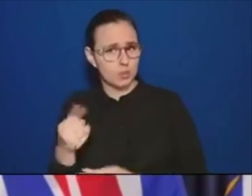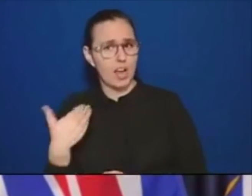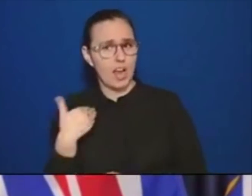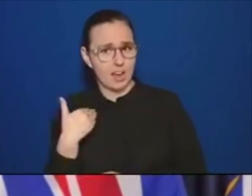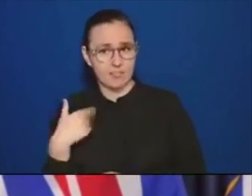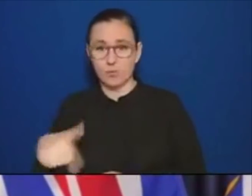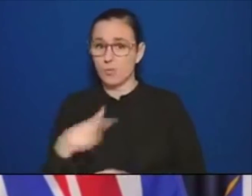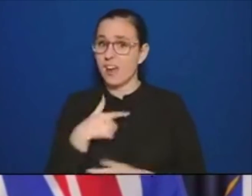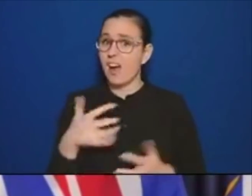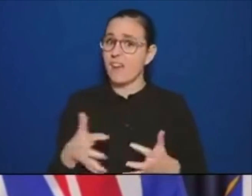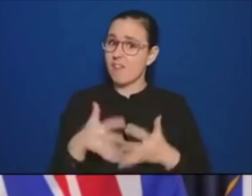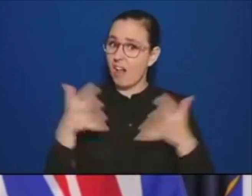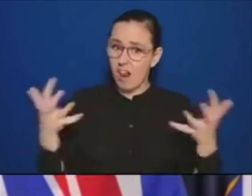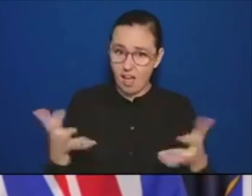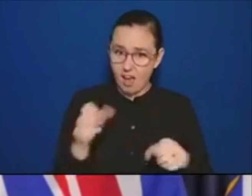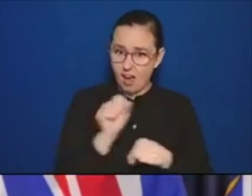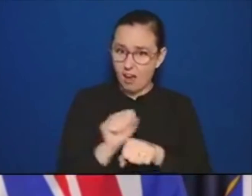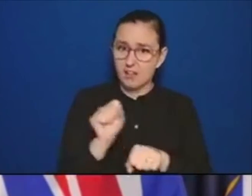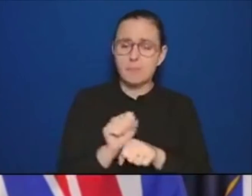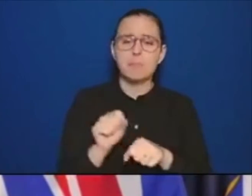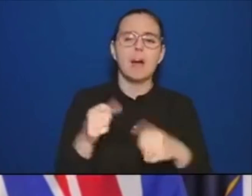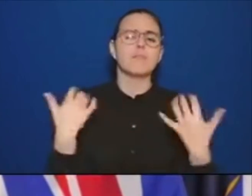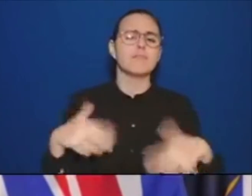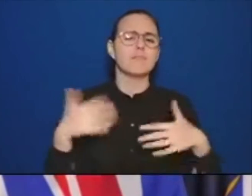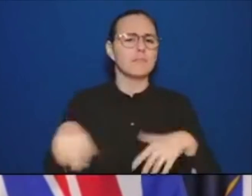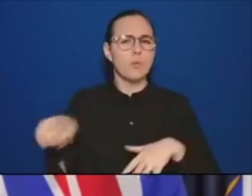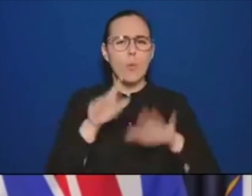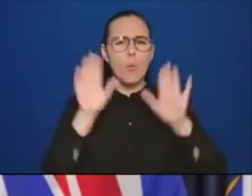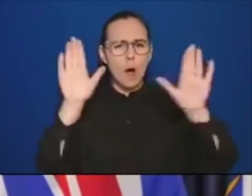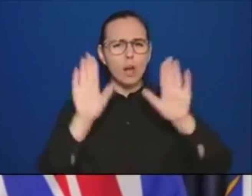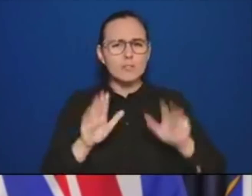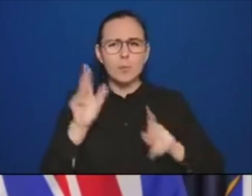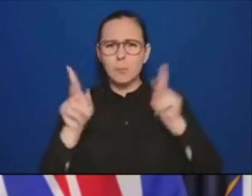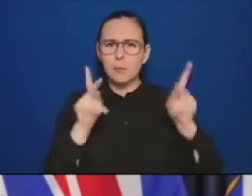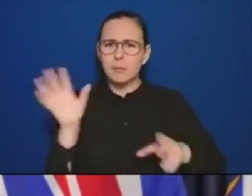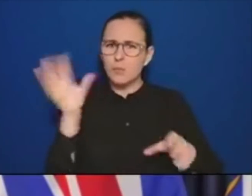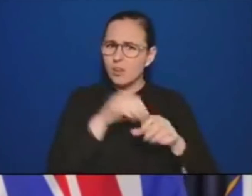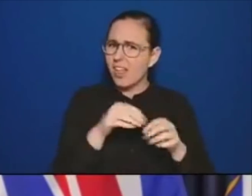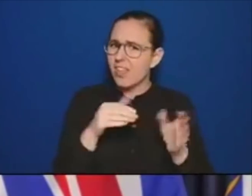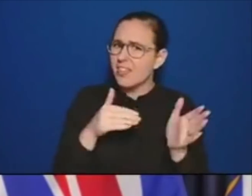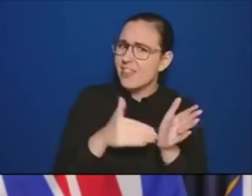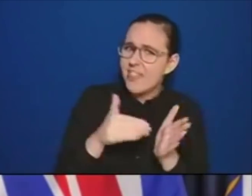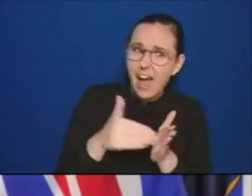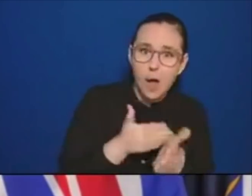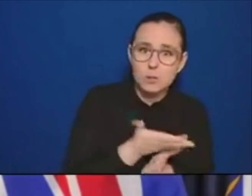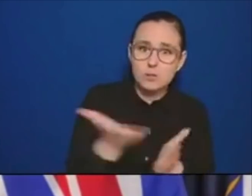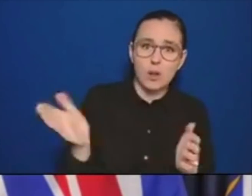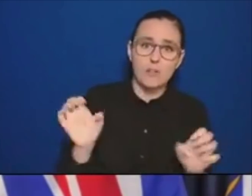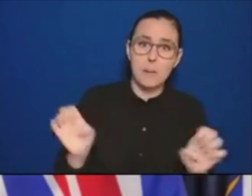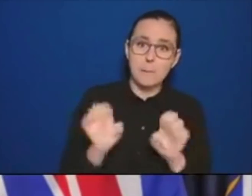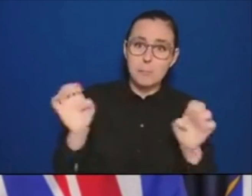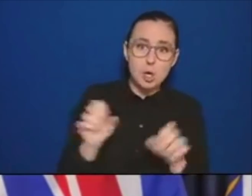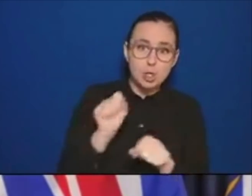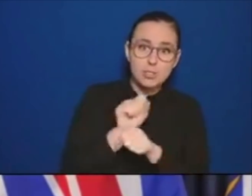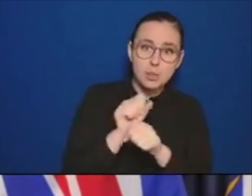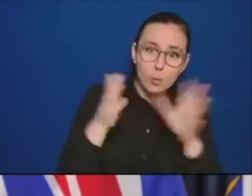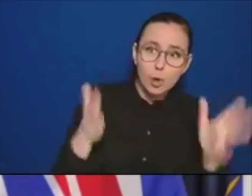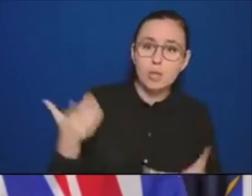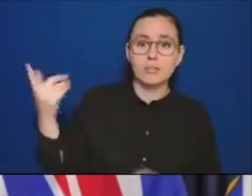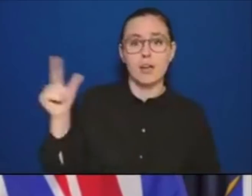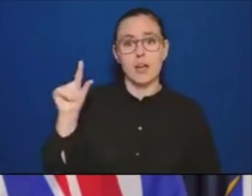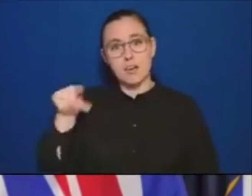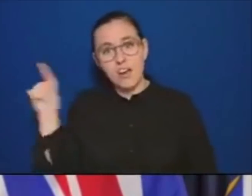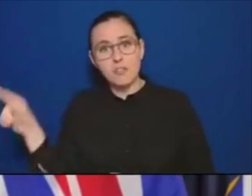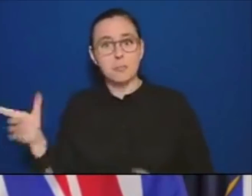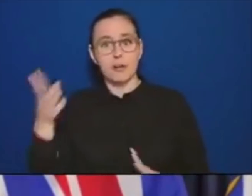are doing it. Thousands of emergency workers, including government, first responders, construction crews,